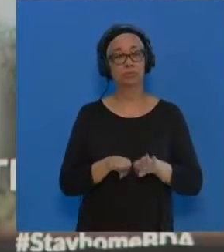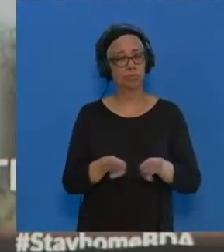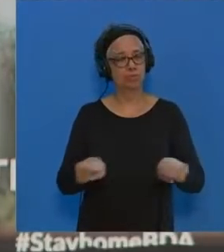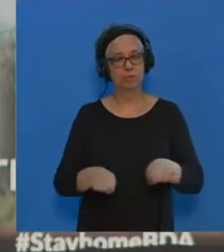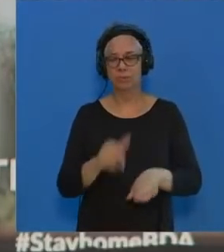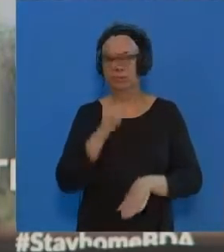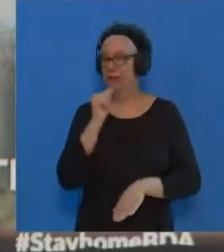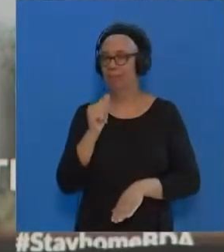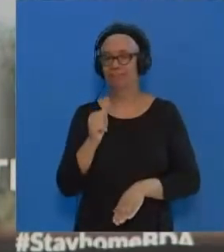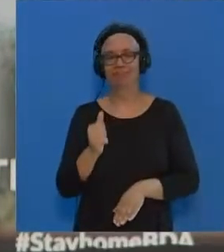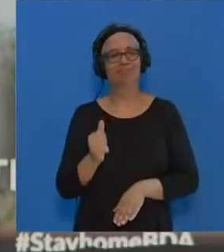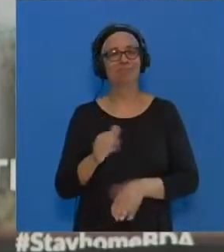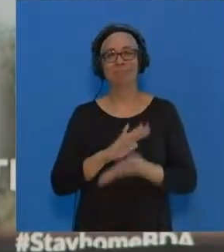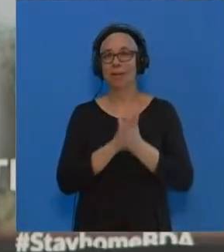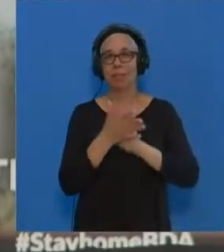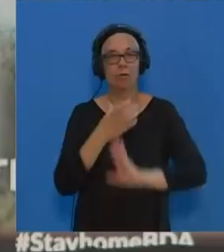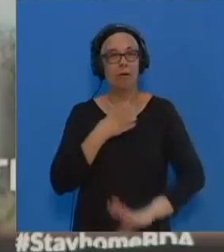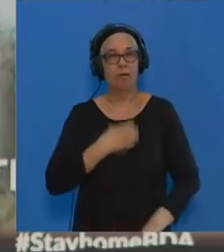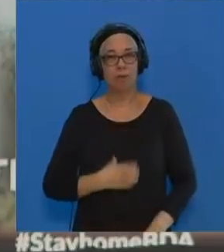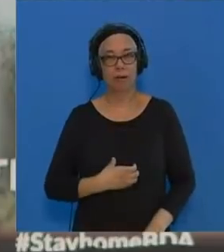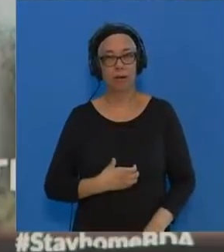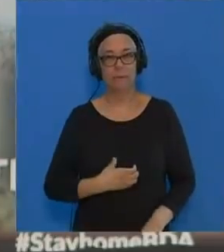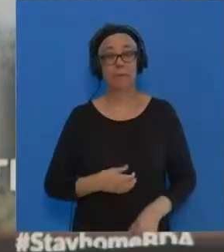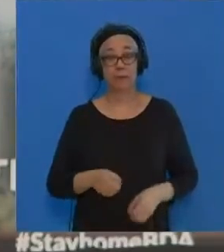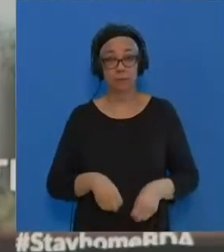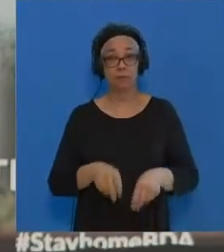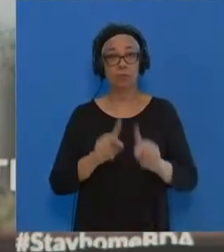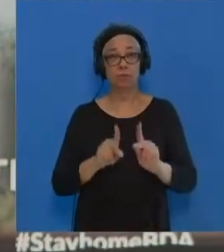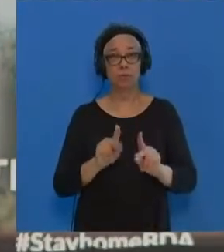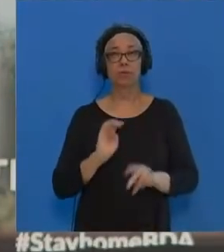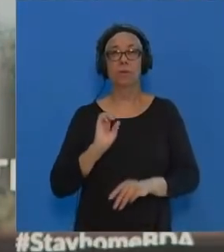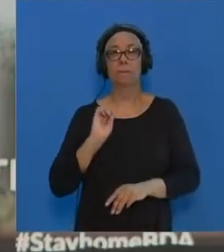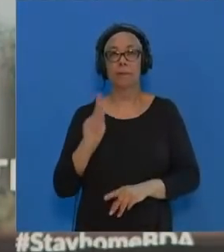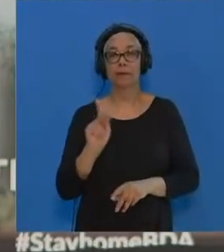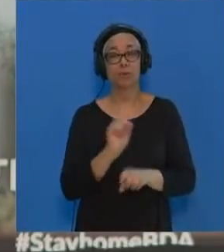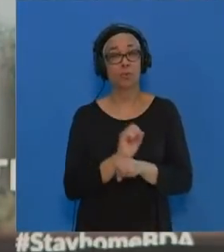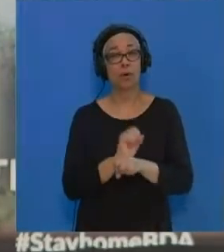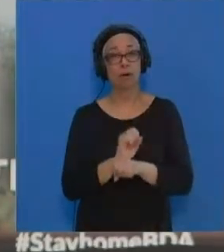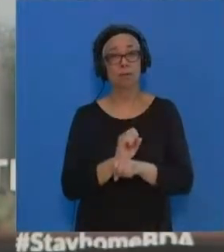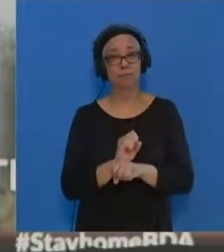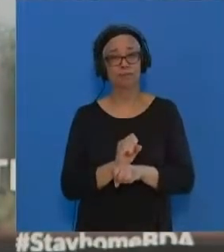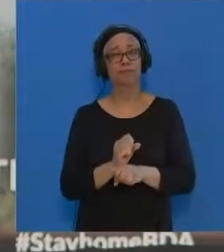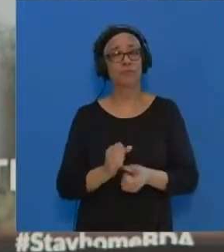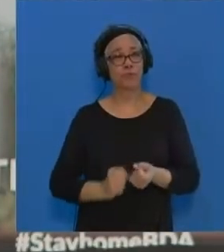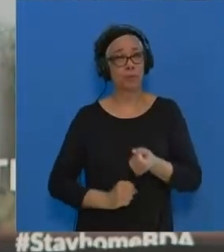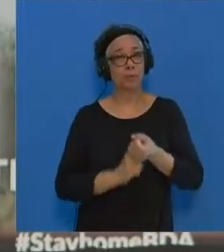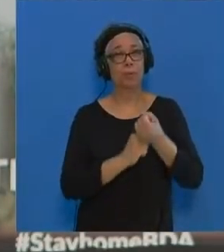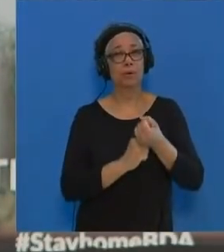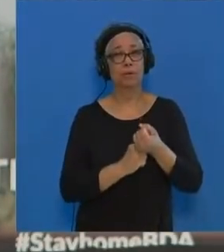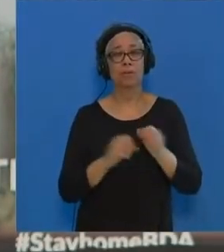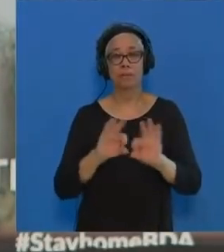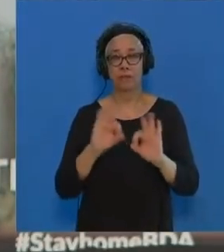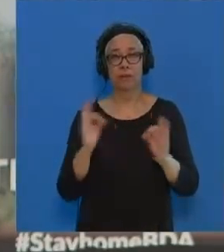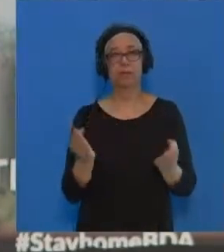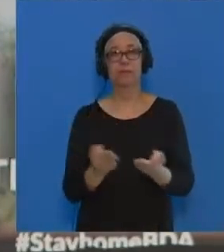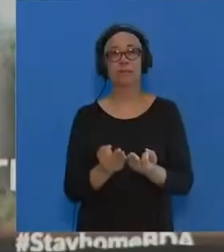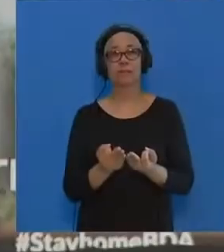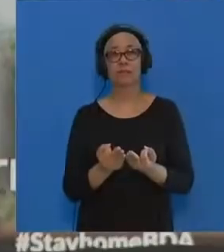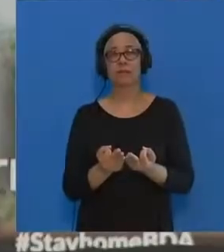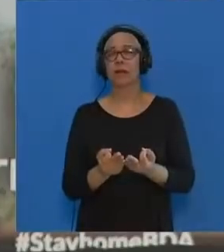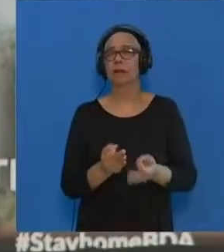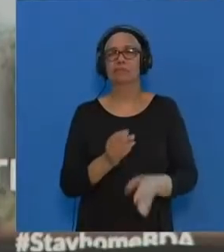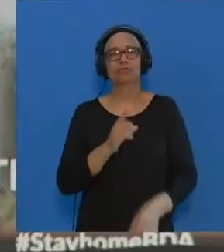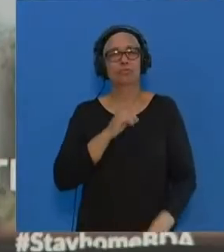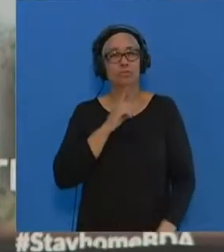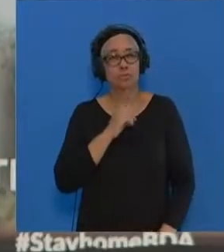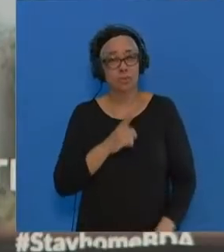have the opportunity to safely get back to work to provide for their families. I am confident